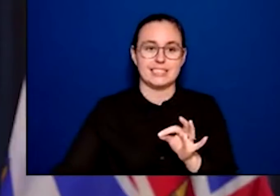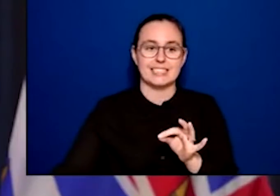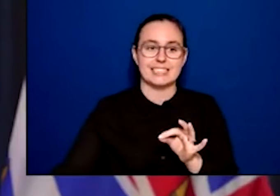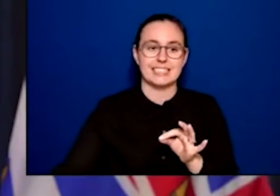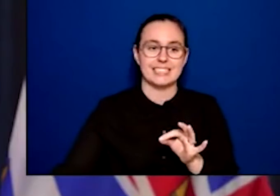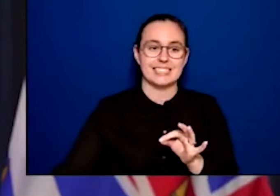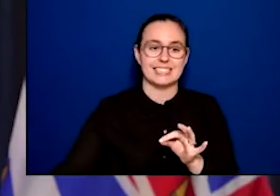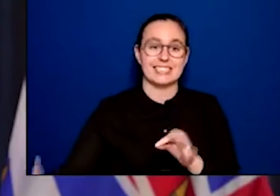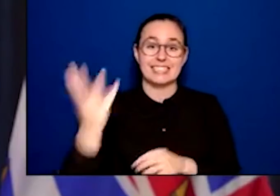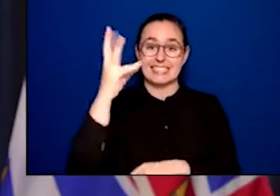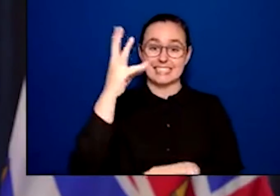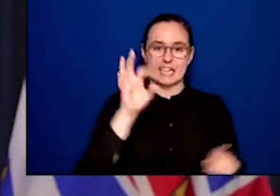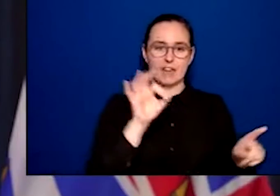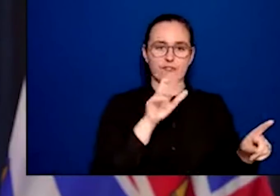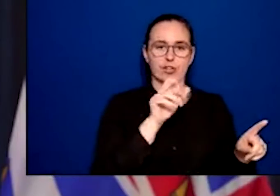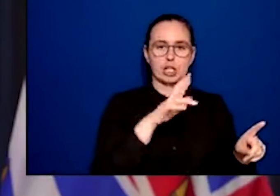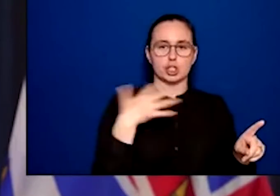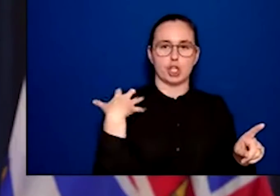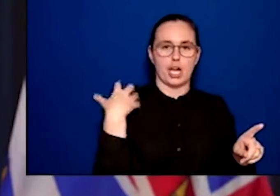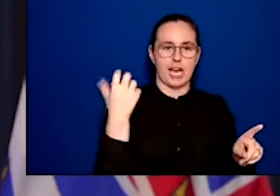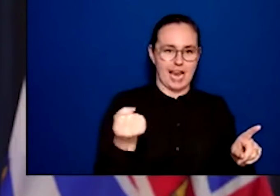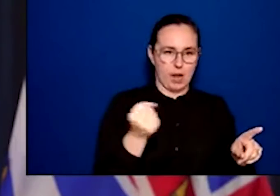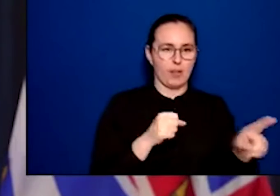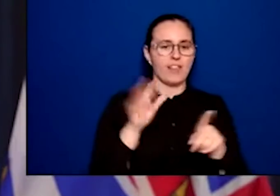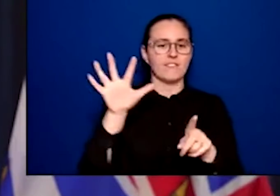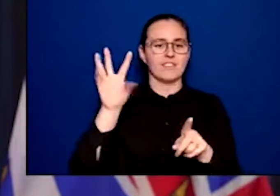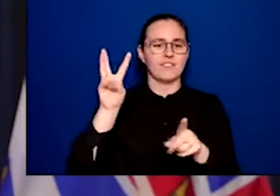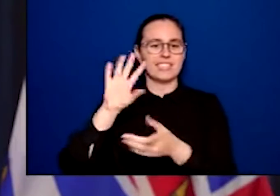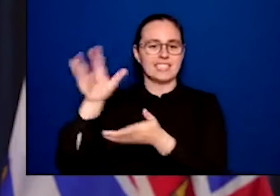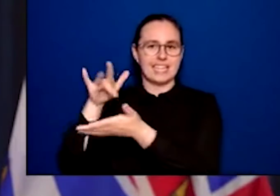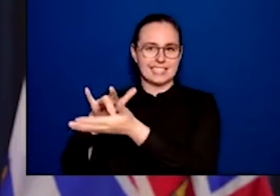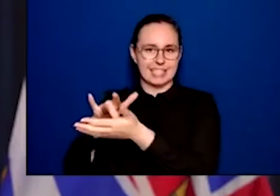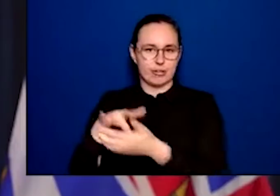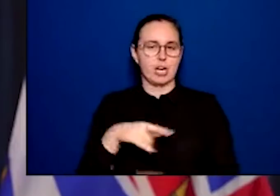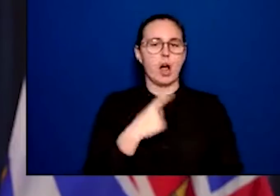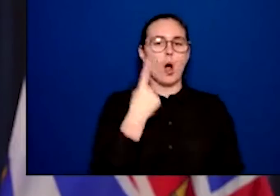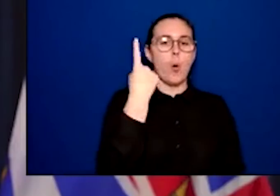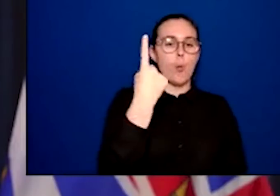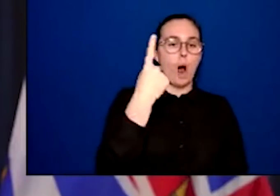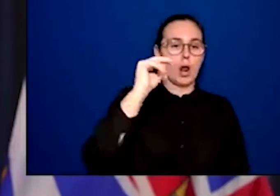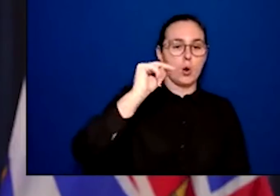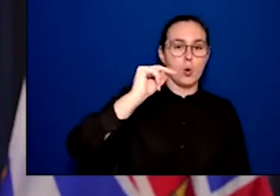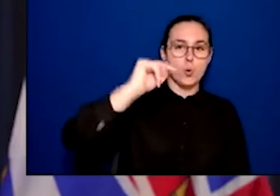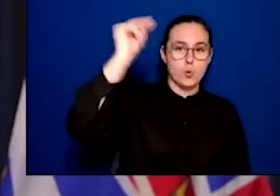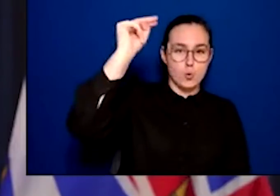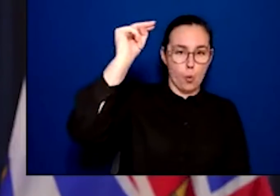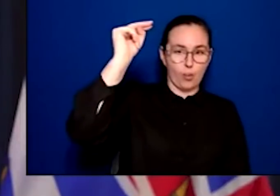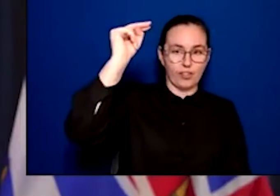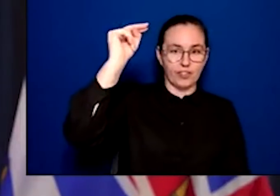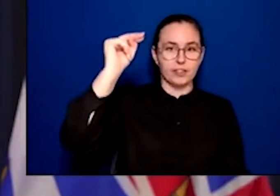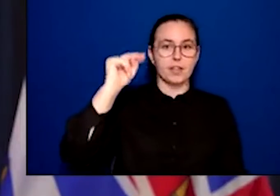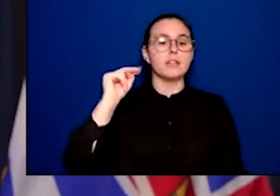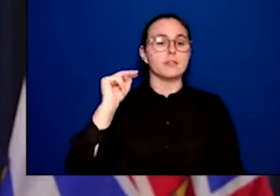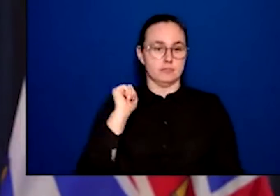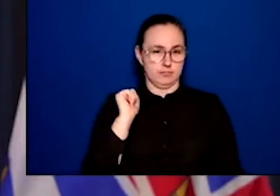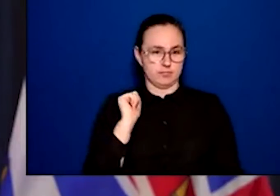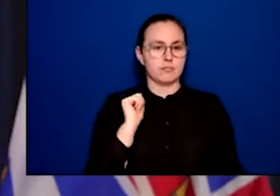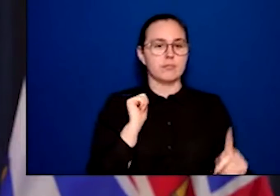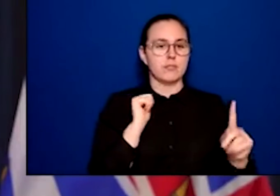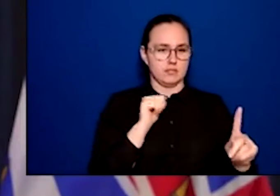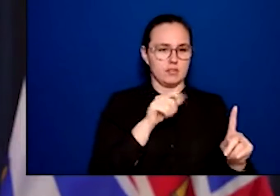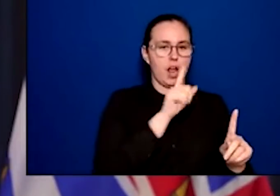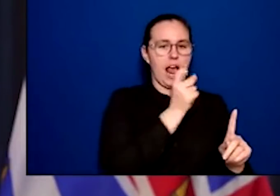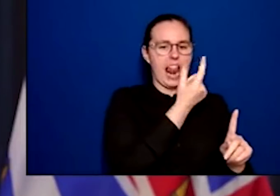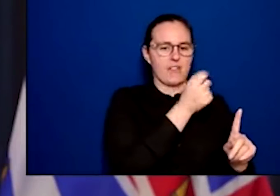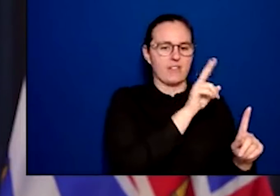56 in Interior Health, 1 in Northern Health, 11 in Vancouver Coastal Health, and 157 in Vancouver Island Health.